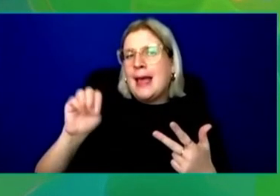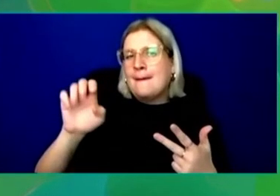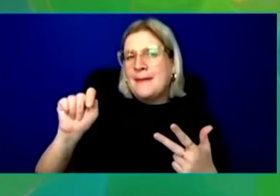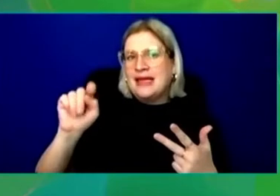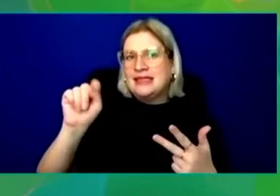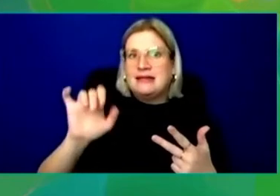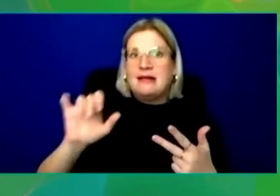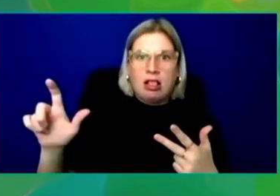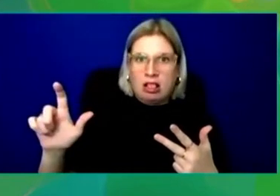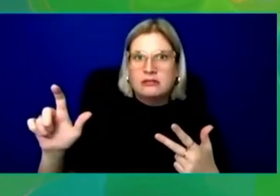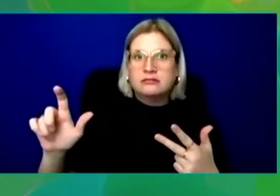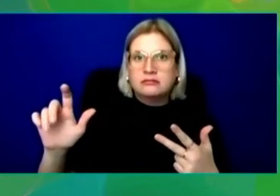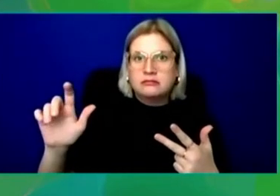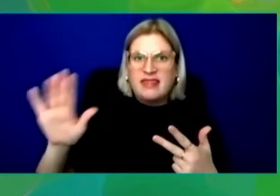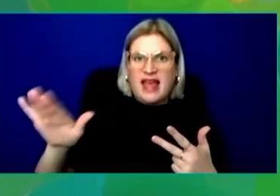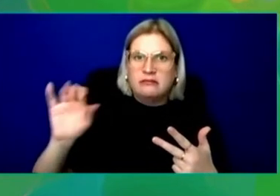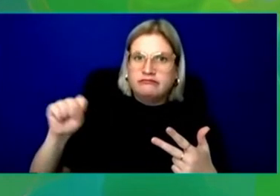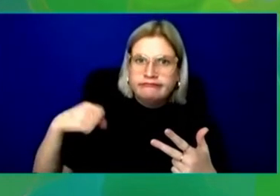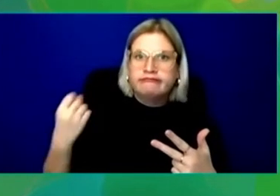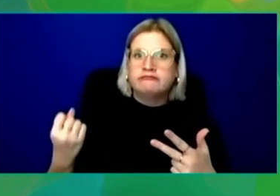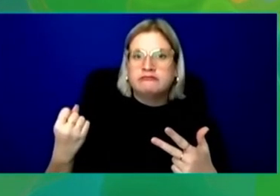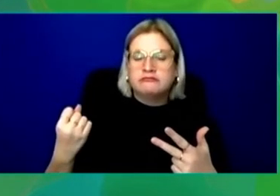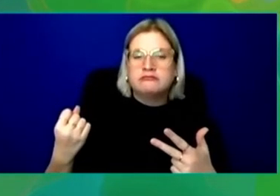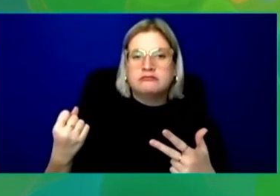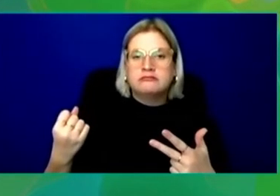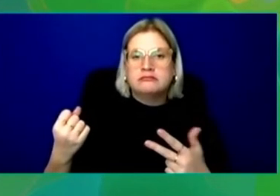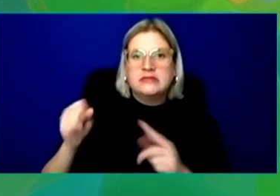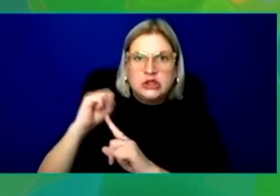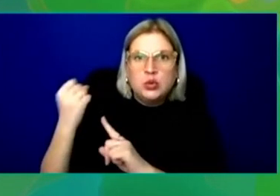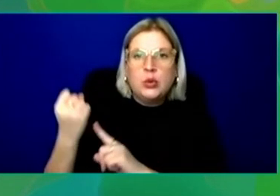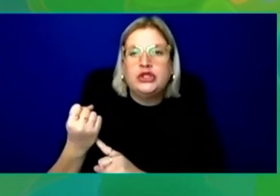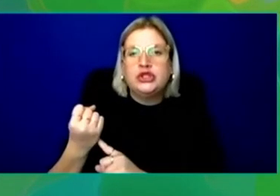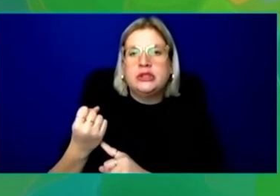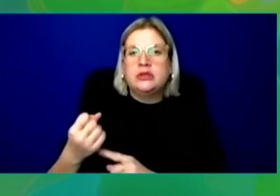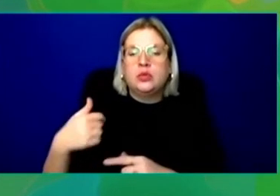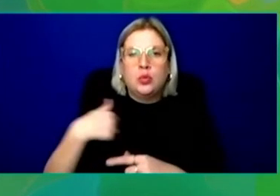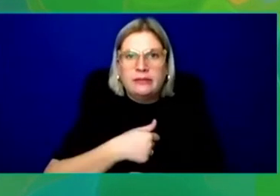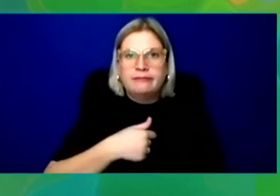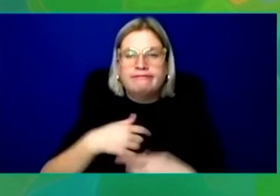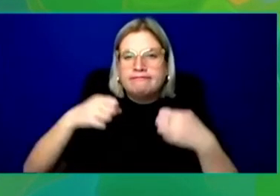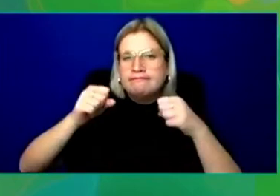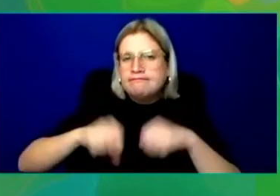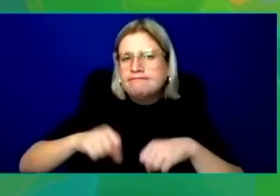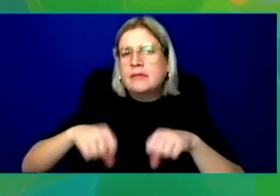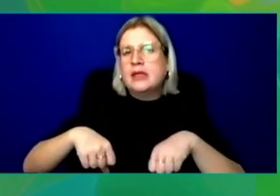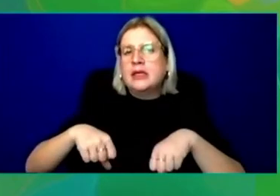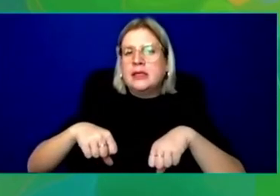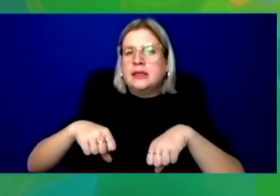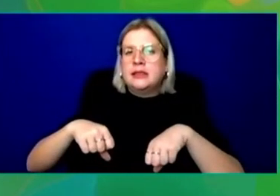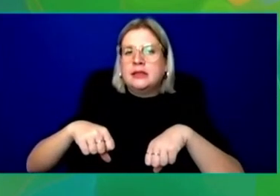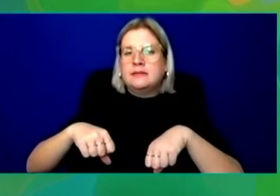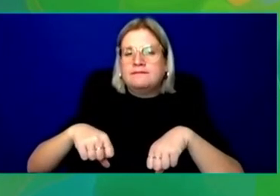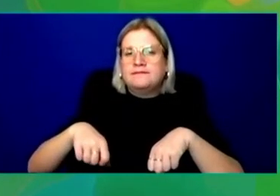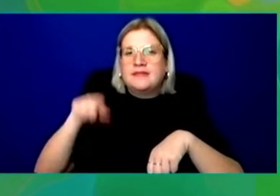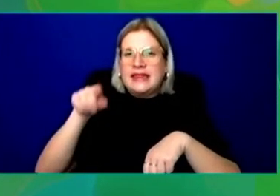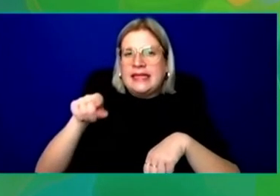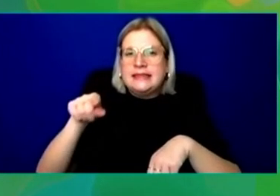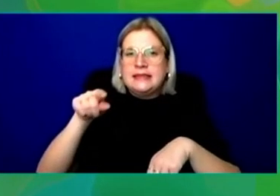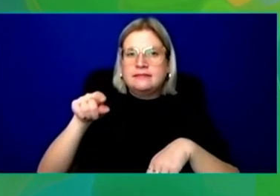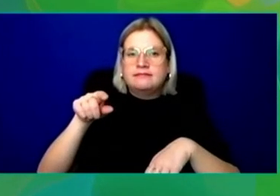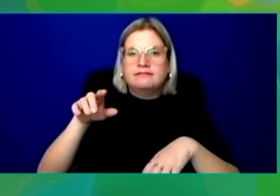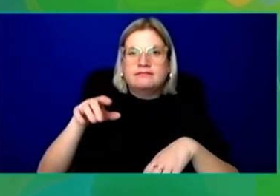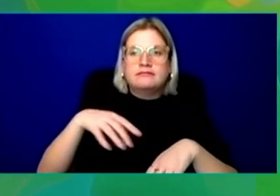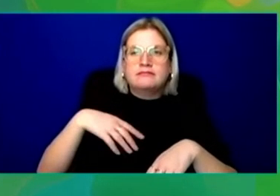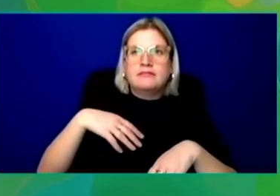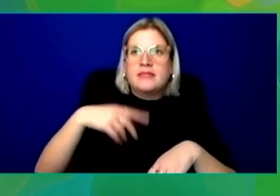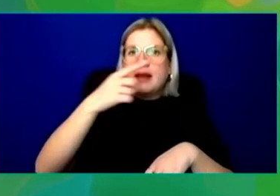Barnes. So we've been able to actually join like these, this kind of like the zeitgeist of like the Black speculative arts